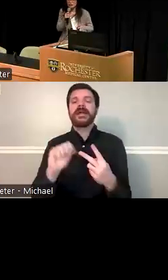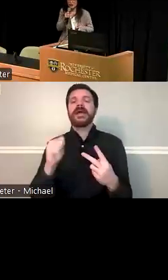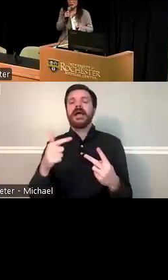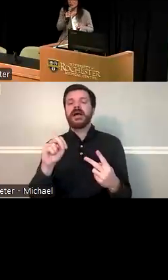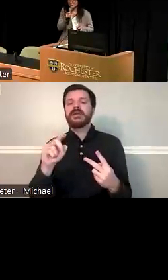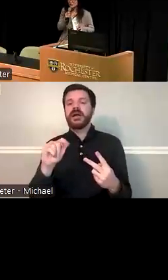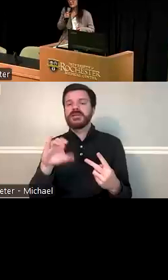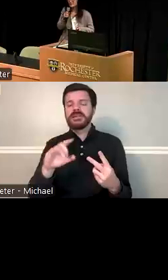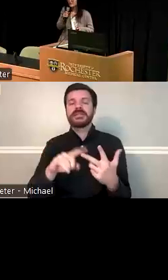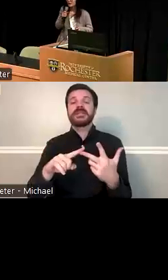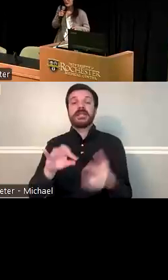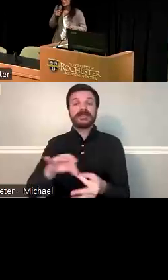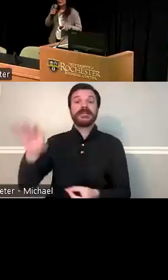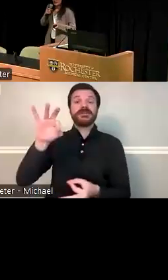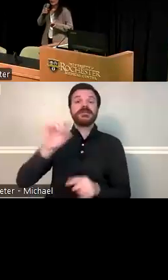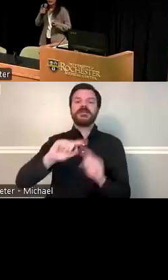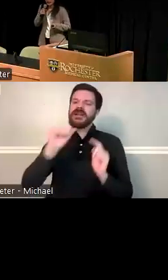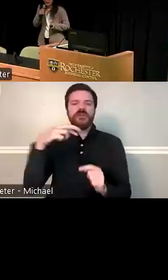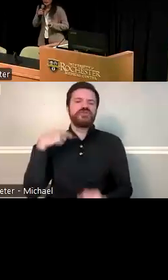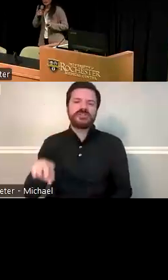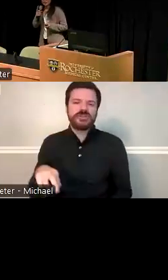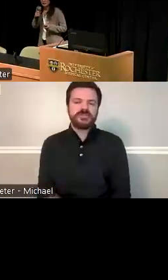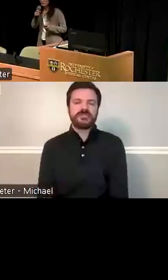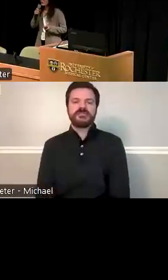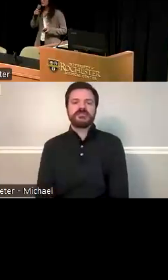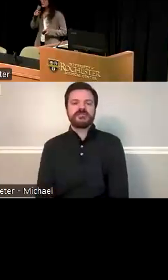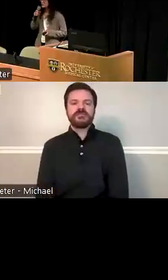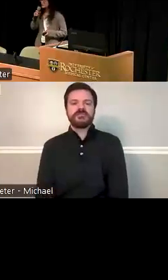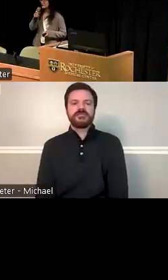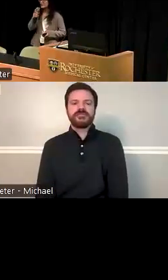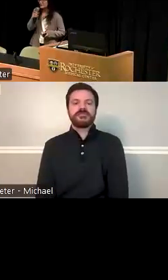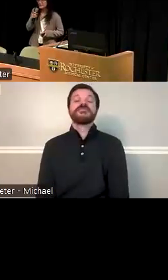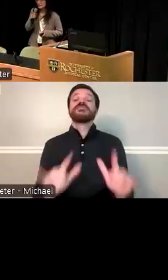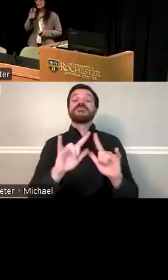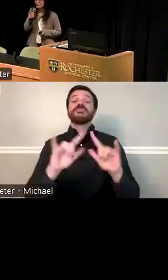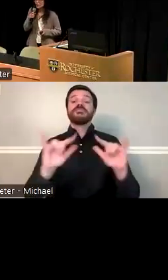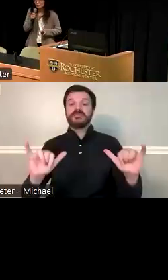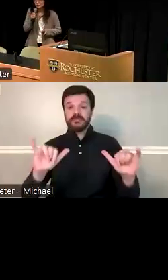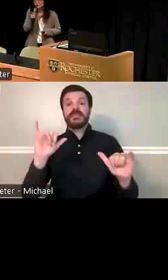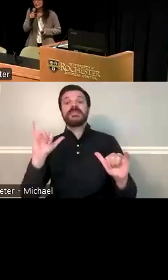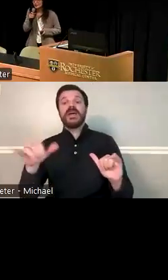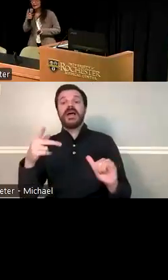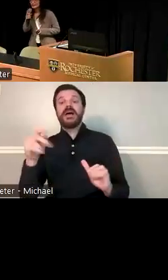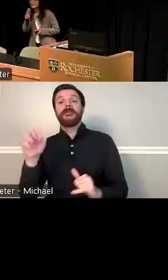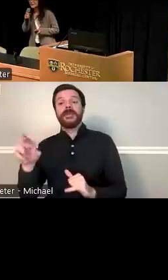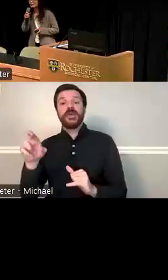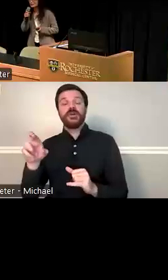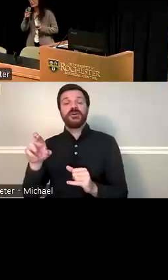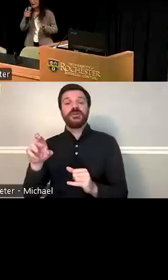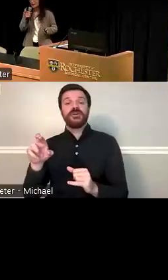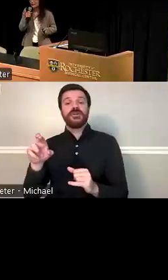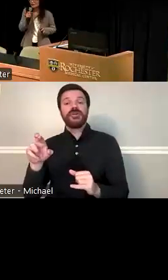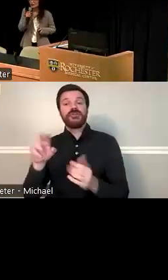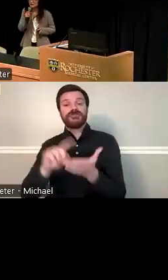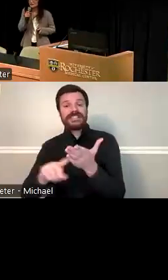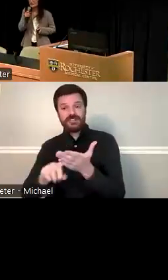but not religious. Yet, when you look into the Pew Research data, the older you get, and then you look